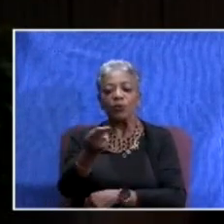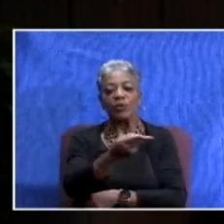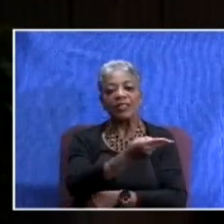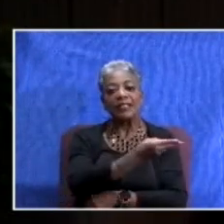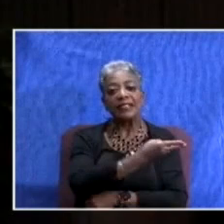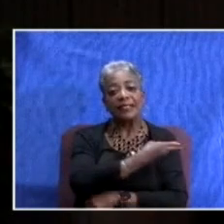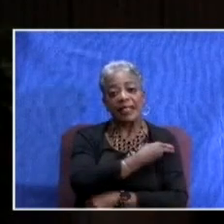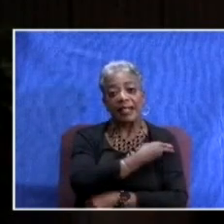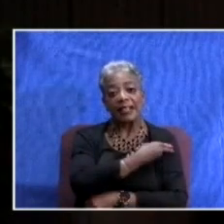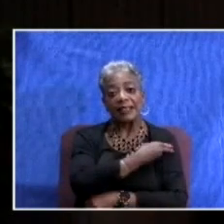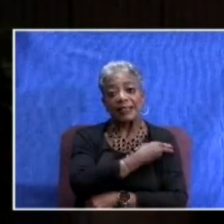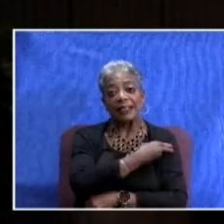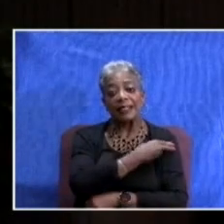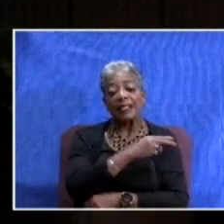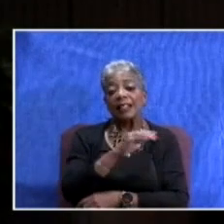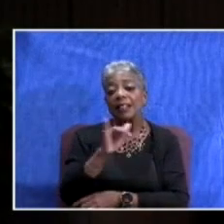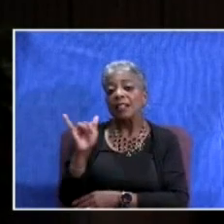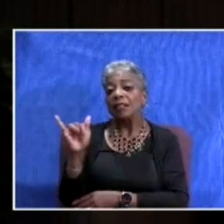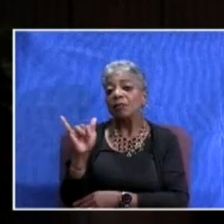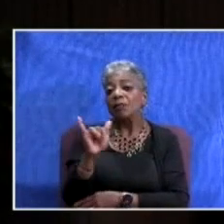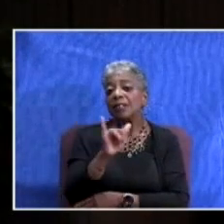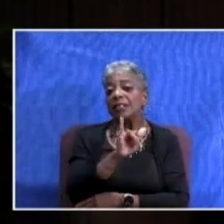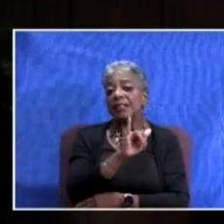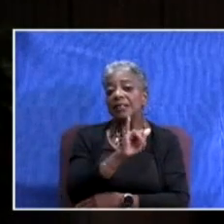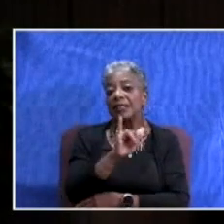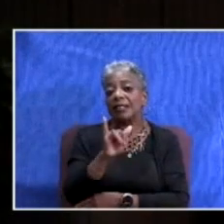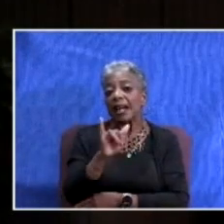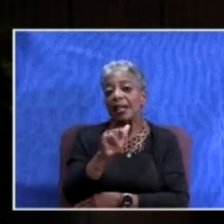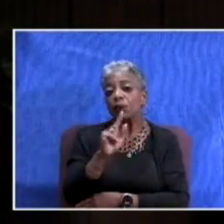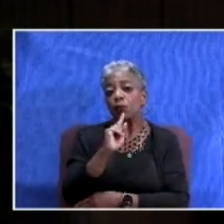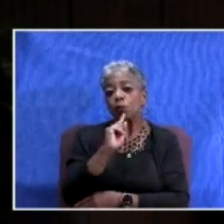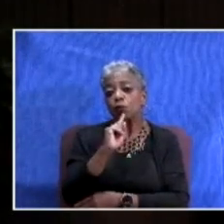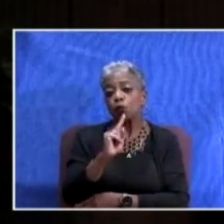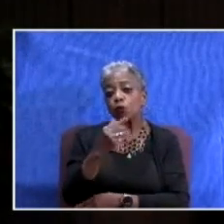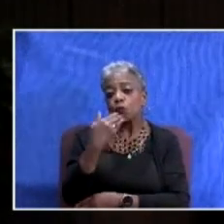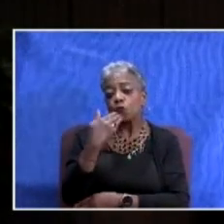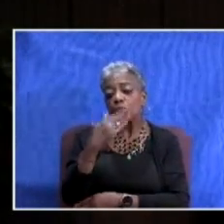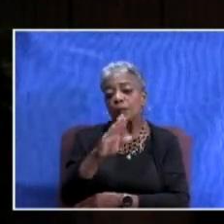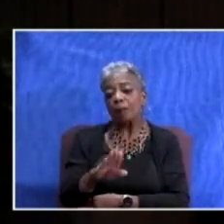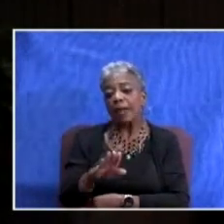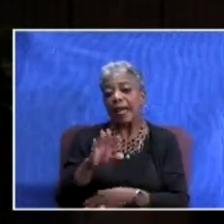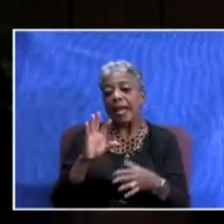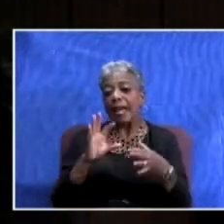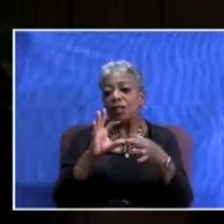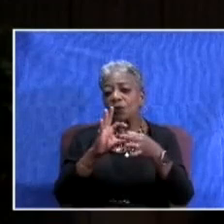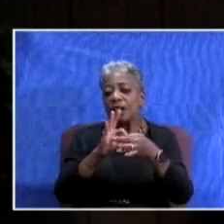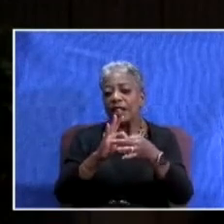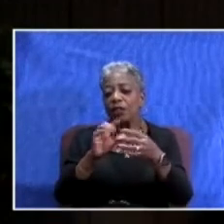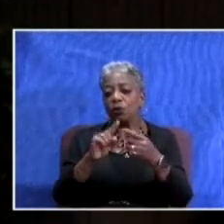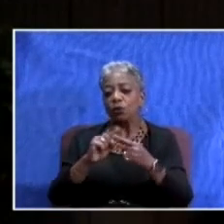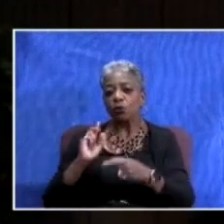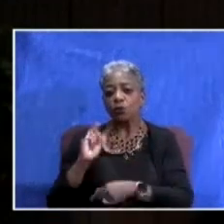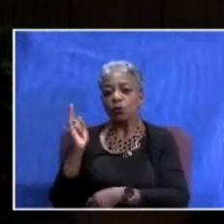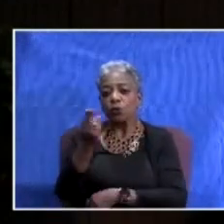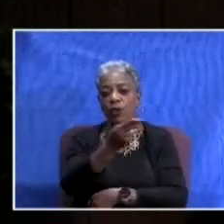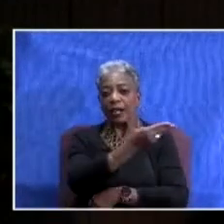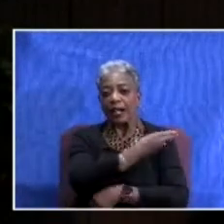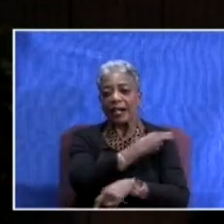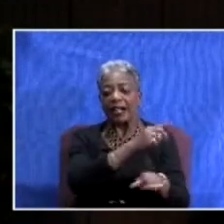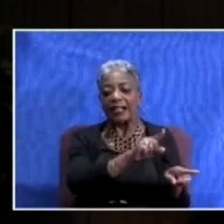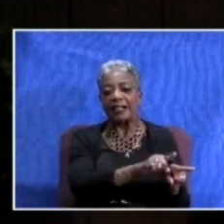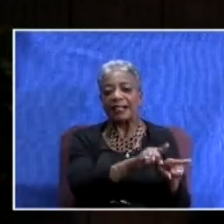it, moral monsters. As it relates to us, this country has been a moral